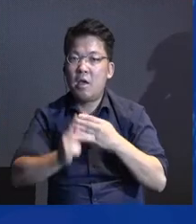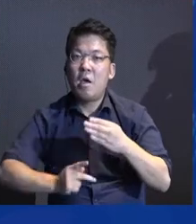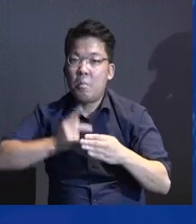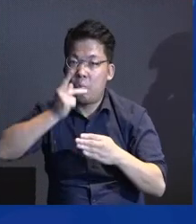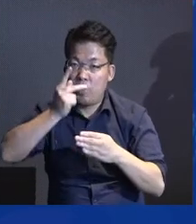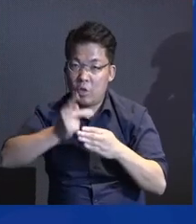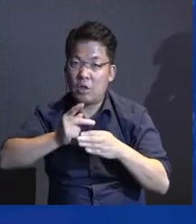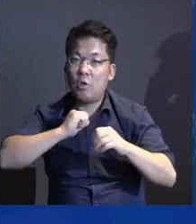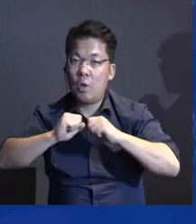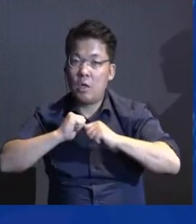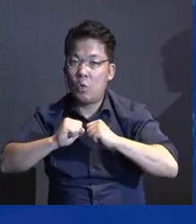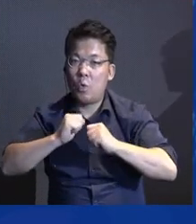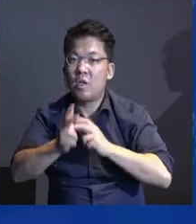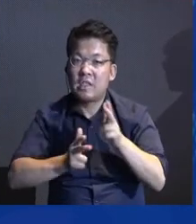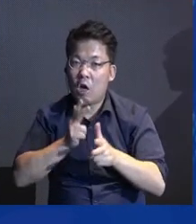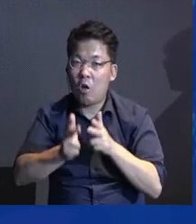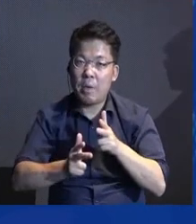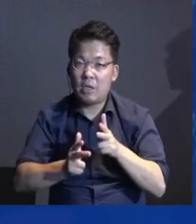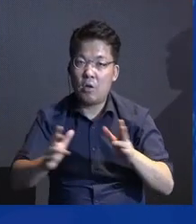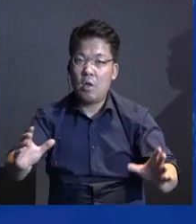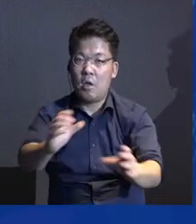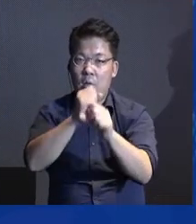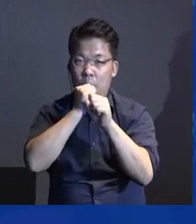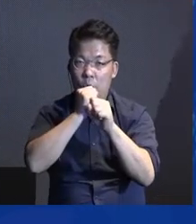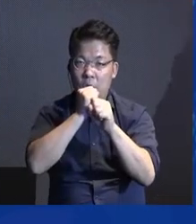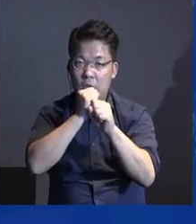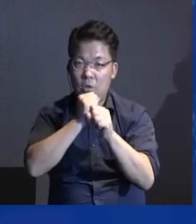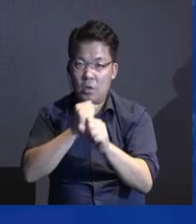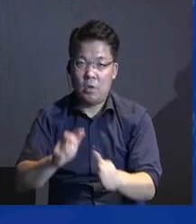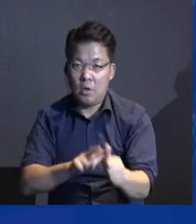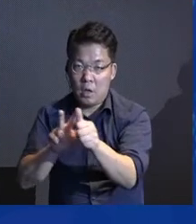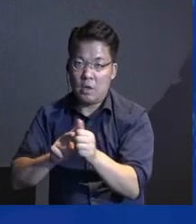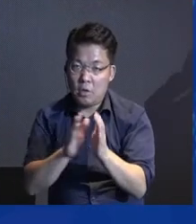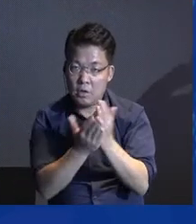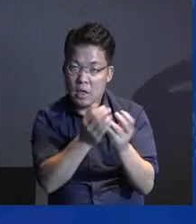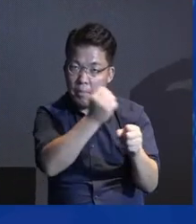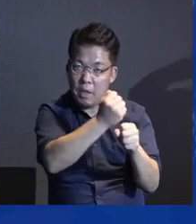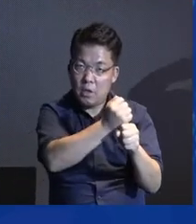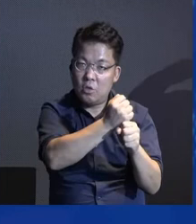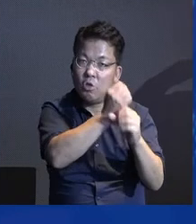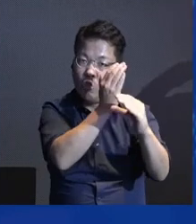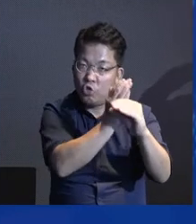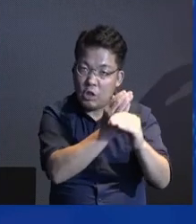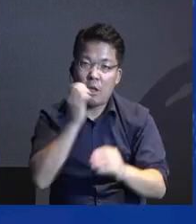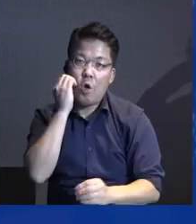Everyone is invited to have a look here. And then the really